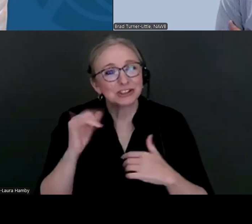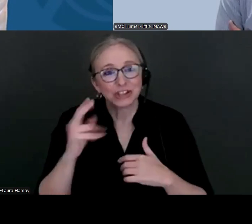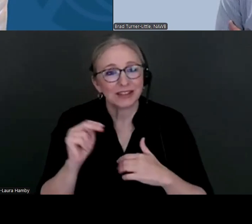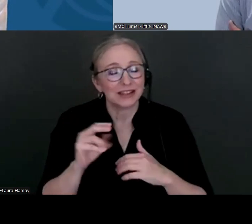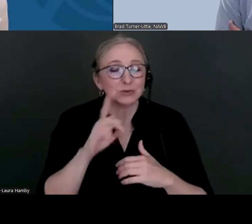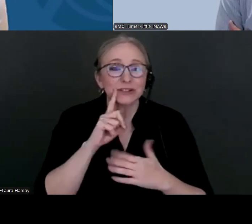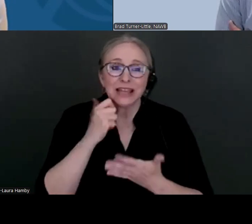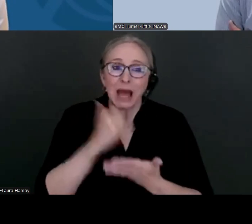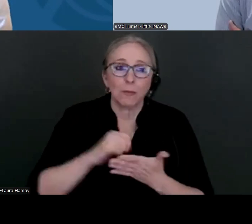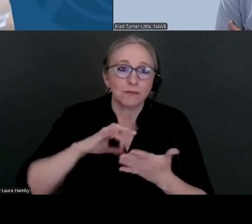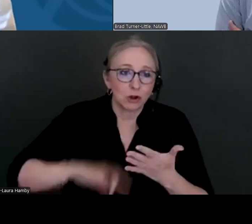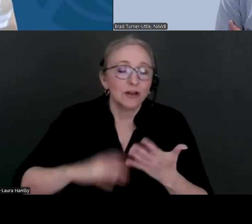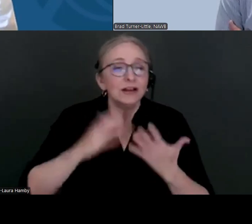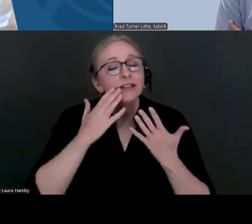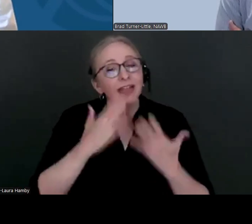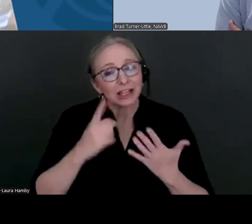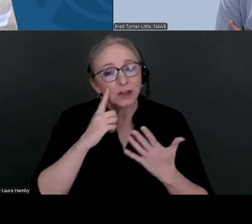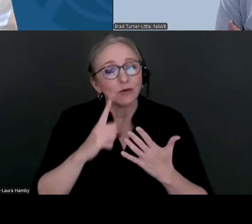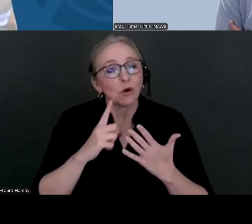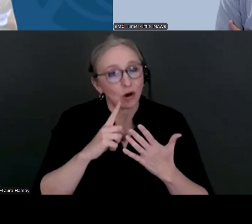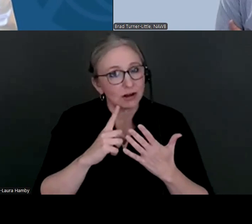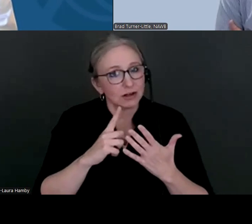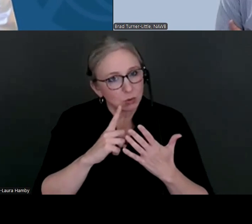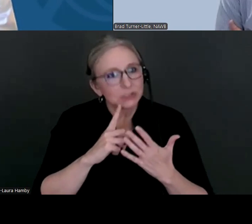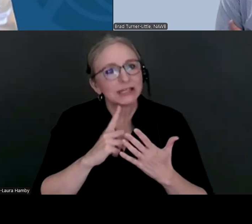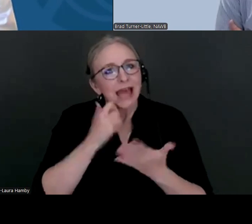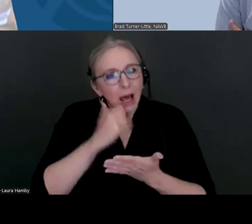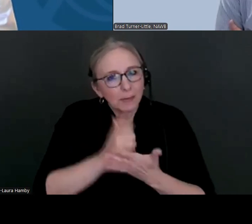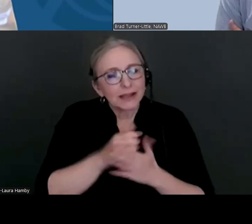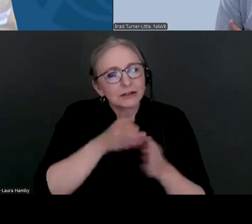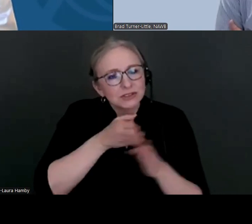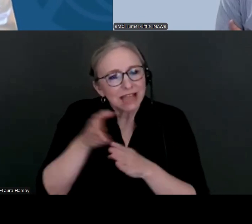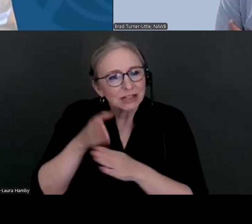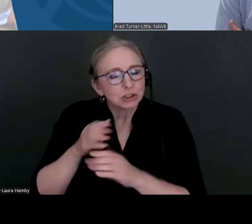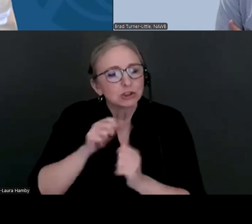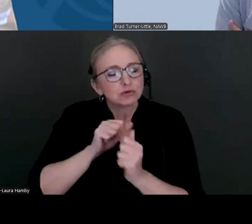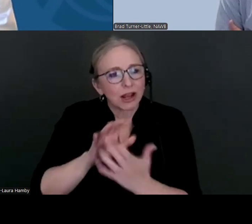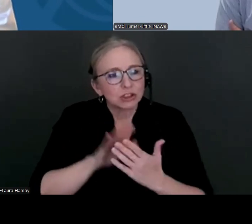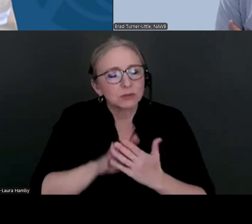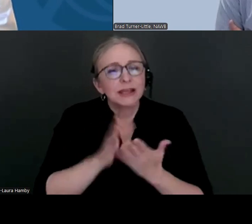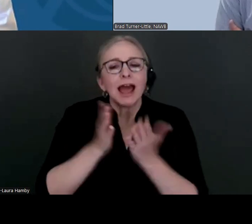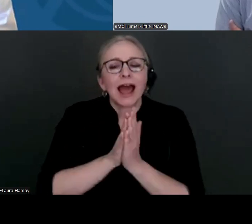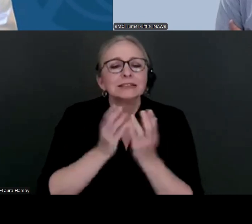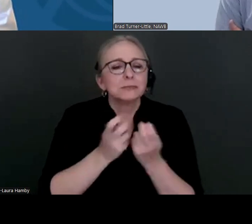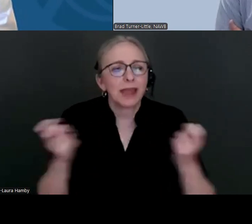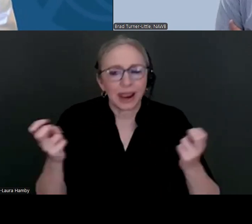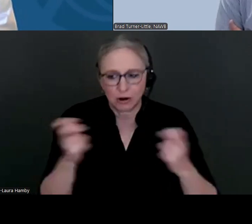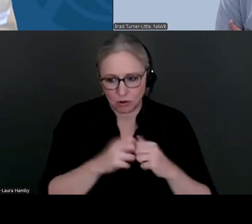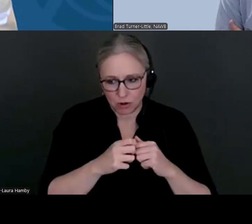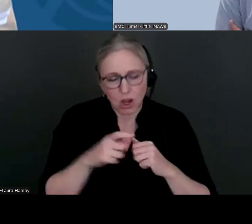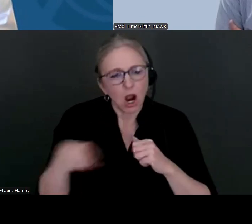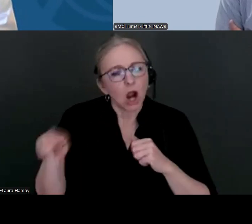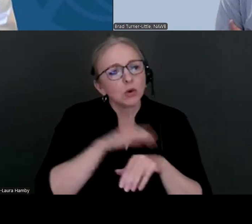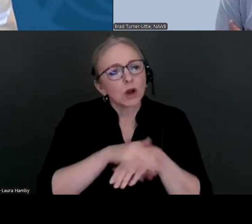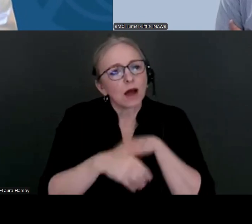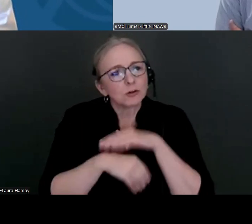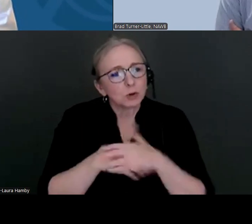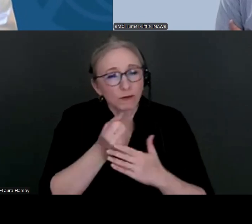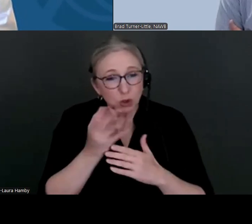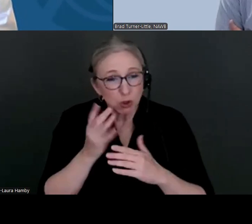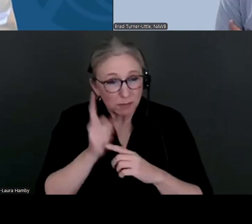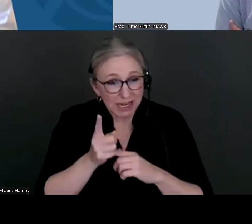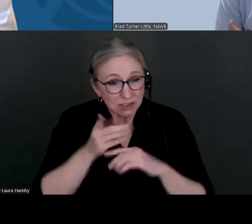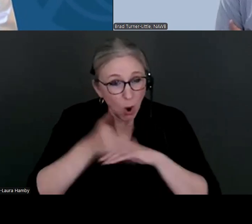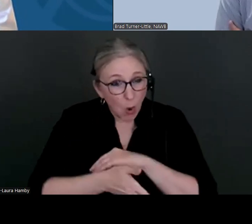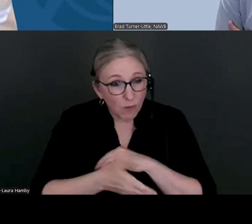very helpful. And thank you for that grounding around sector strategies. Let me ask our panel, are you comfortable going a few minutes